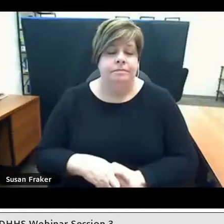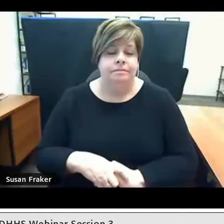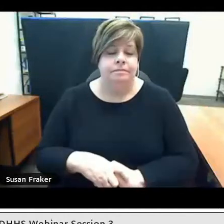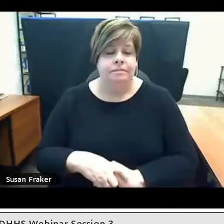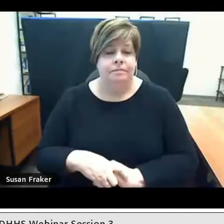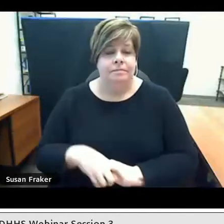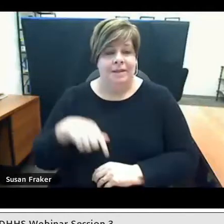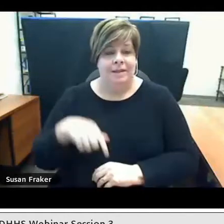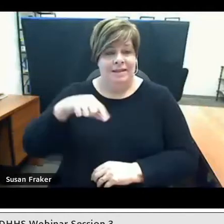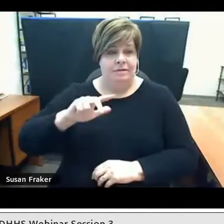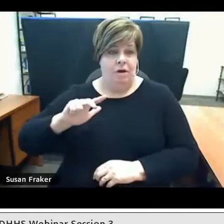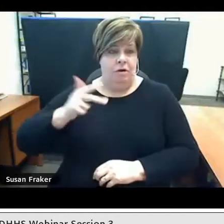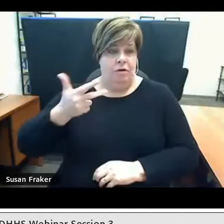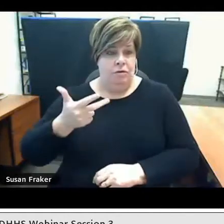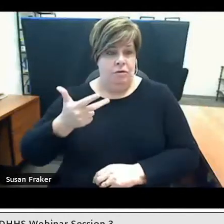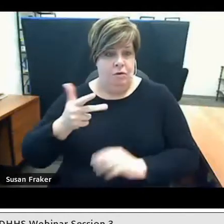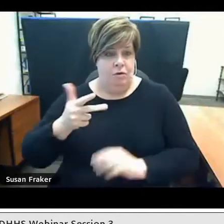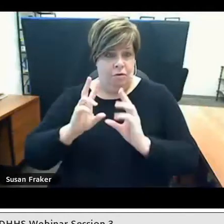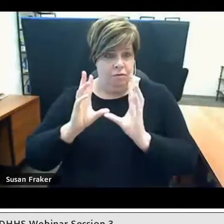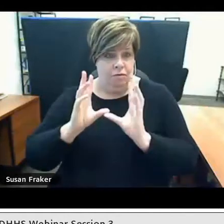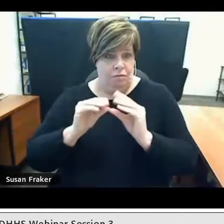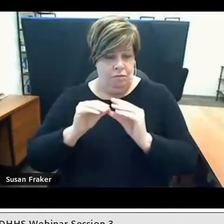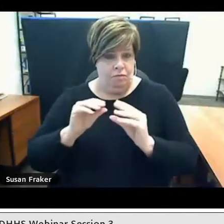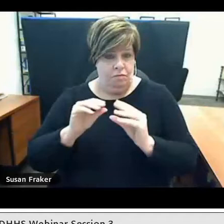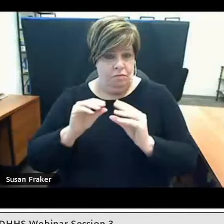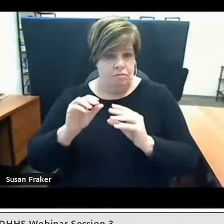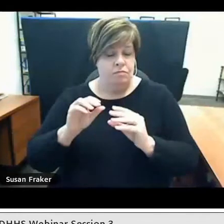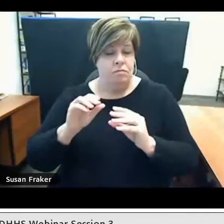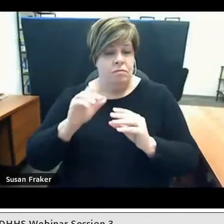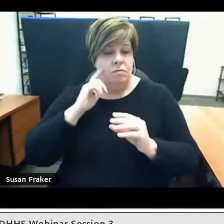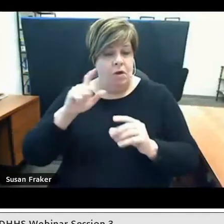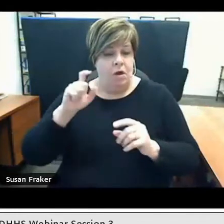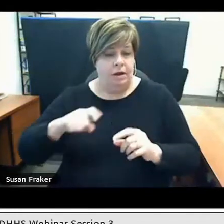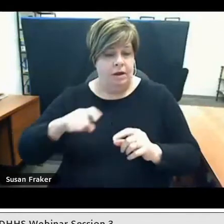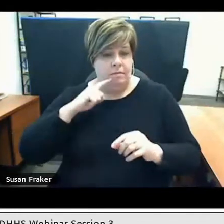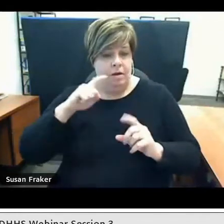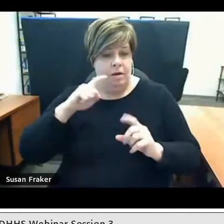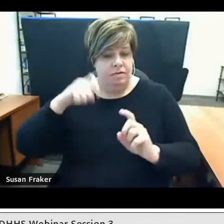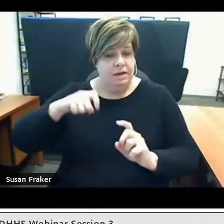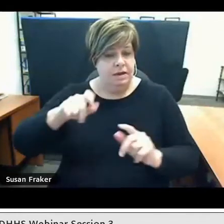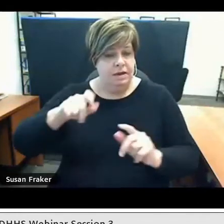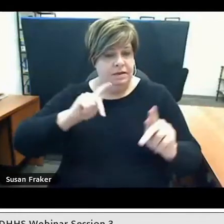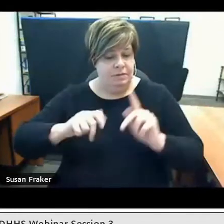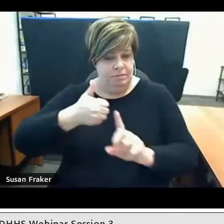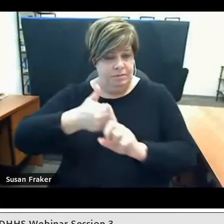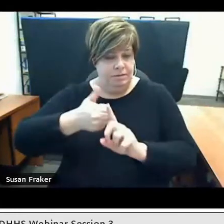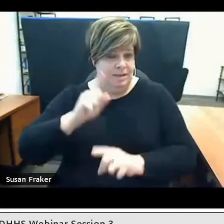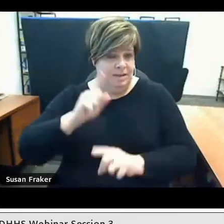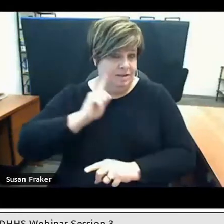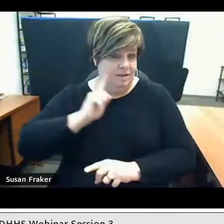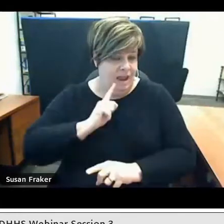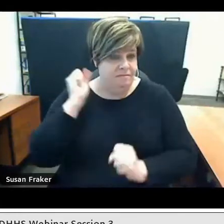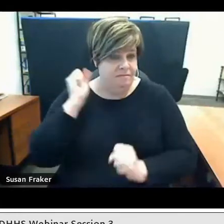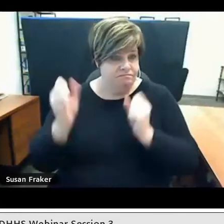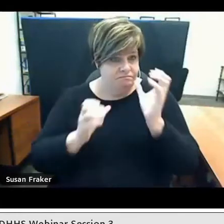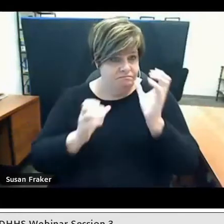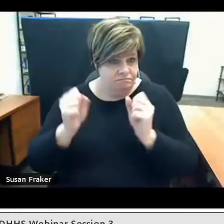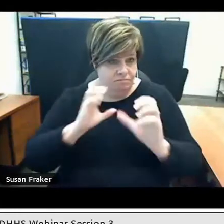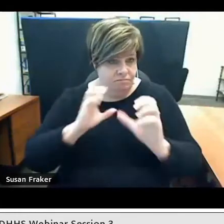This is our third webinar looking at the needs of individuals who are deaf and use American Sign Language and